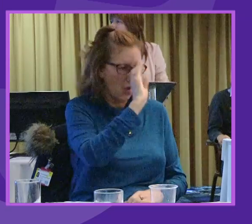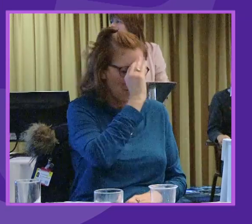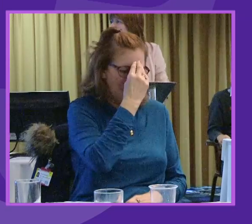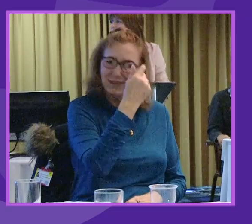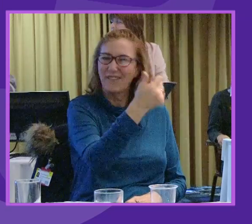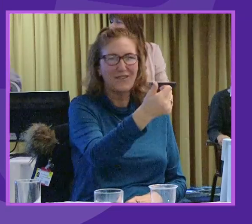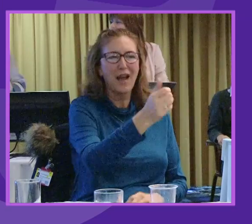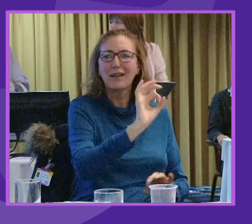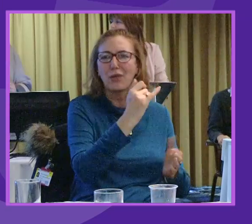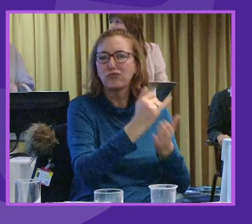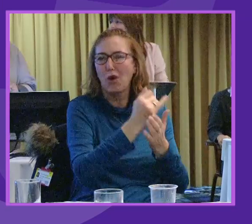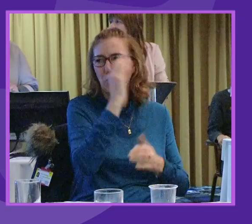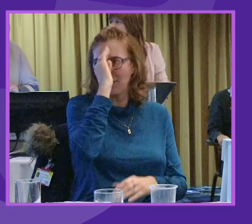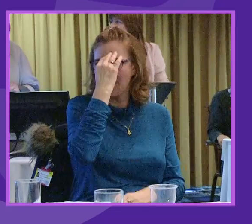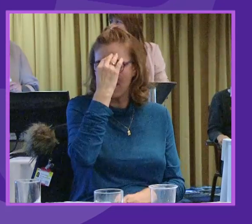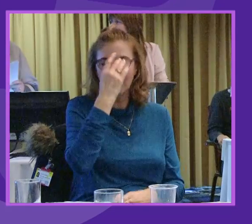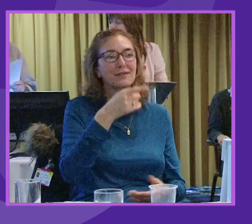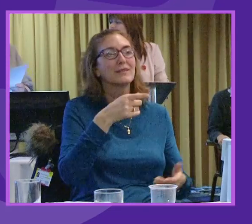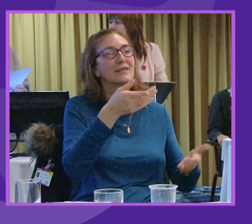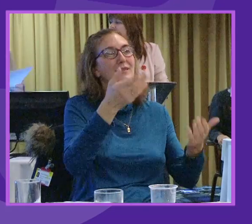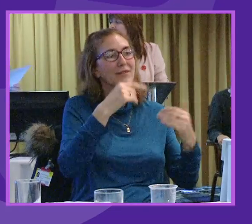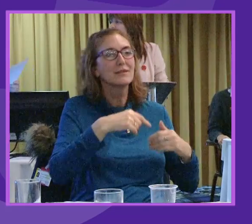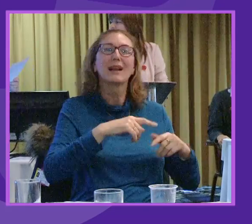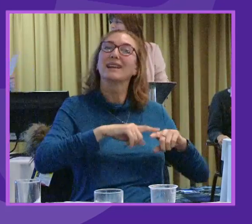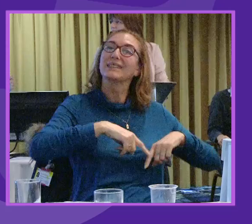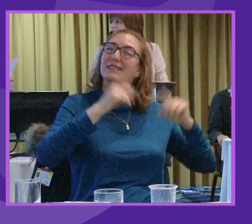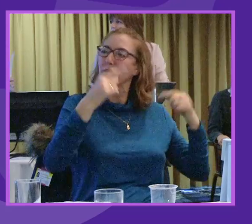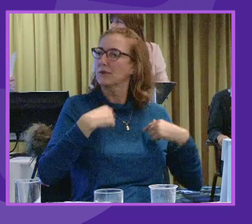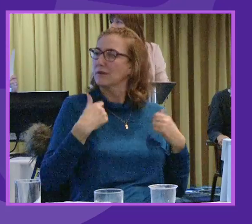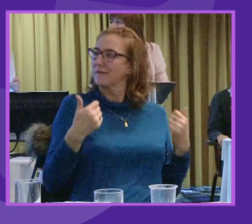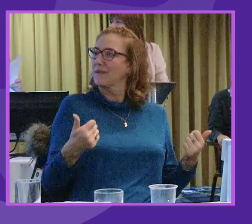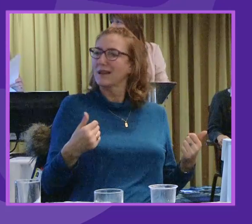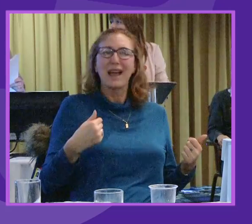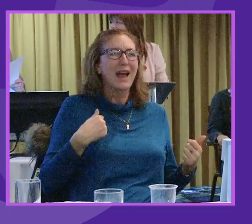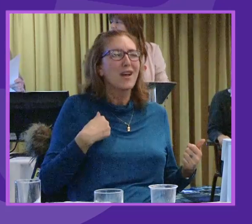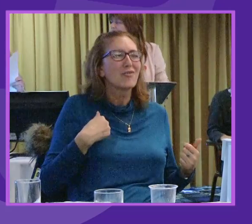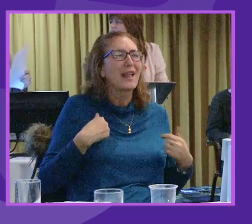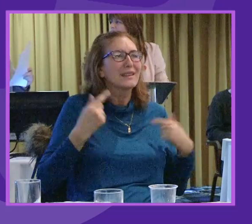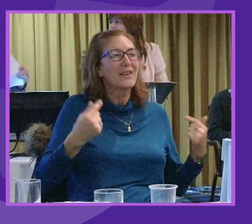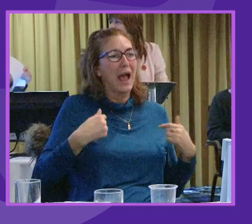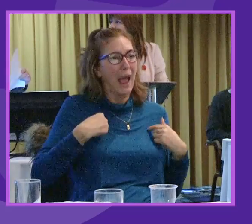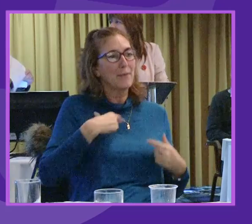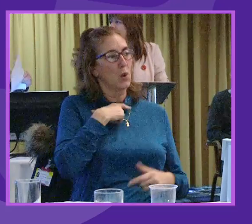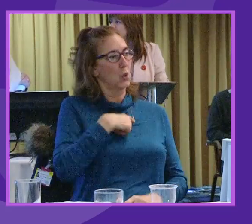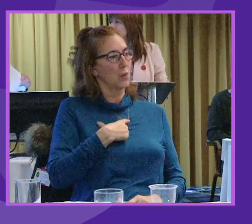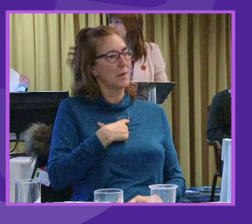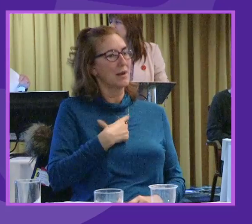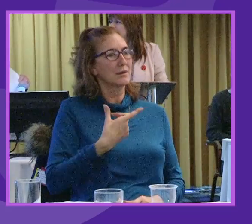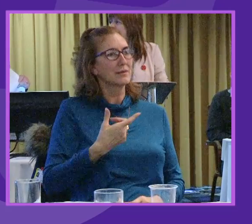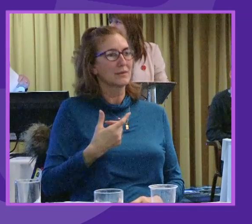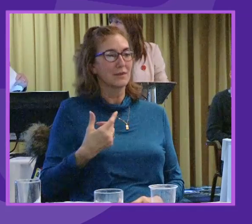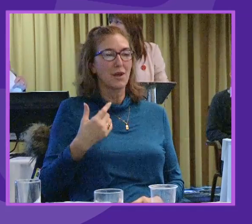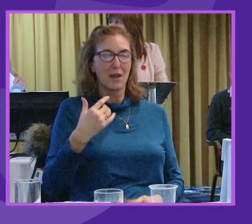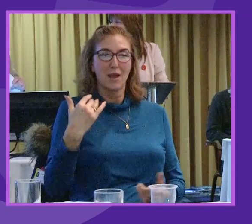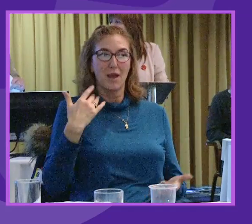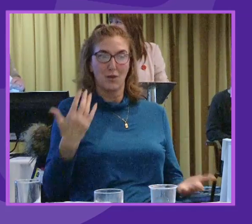all have a little bit of that and acknowledge that, you know what, it's okay, to be different. I'm not different, I'm a person, I'm a